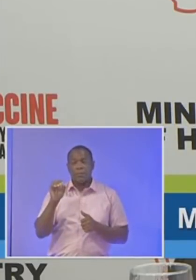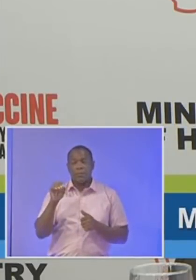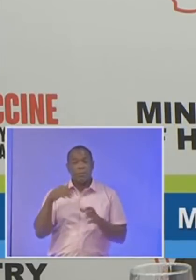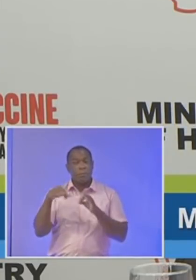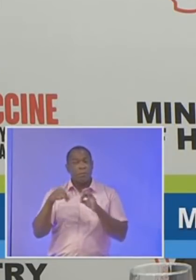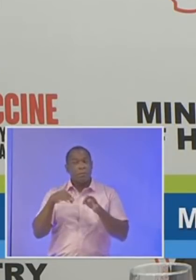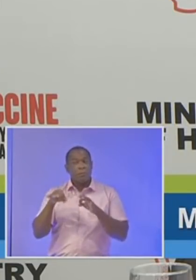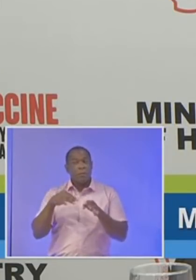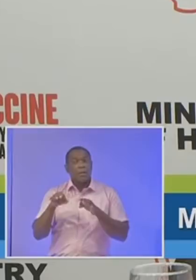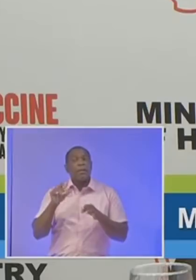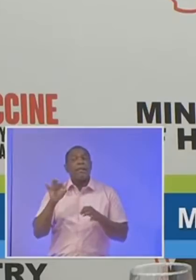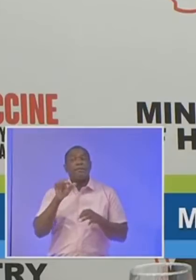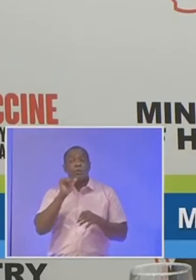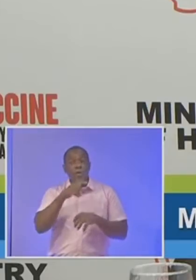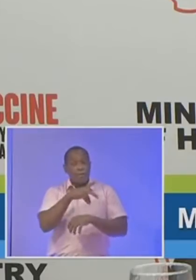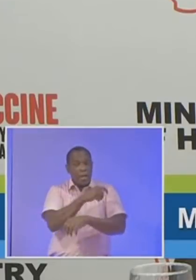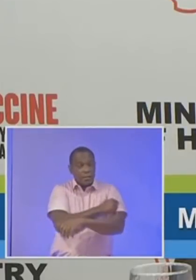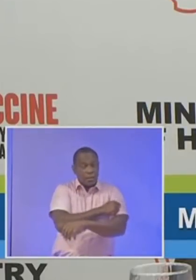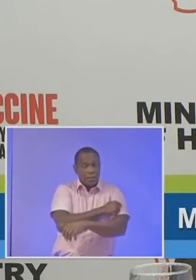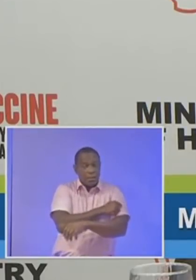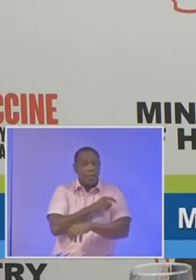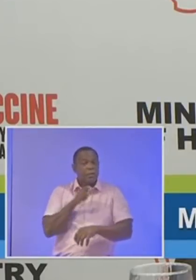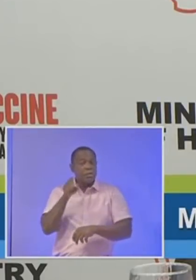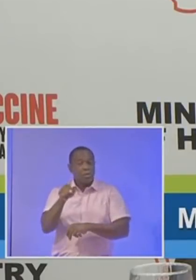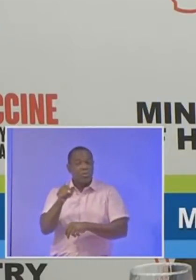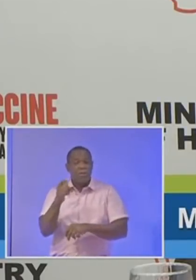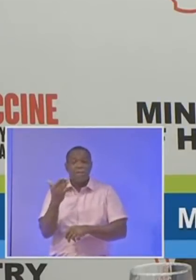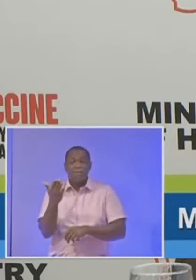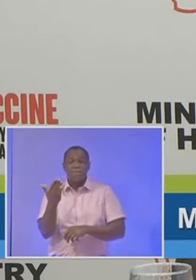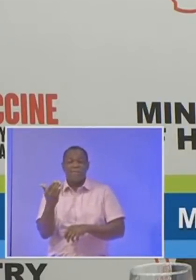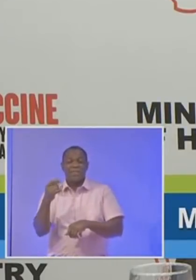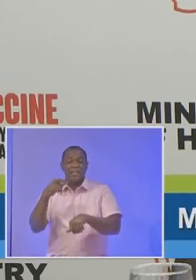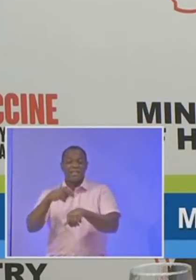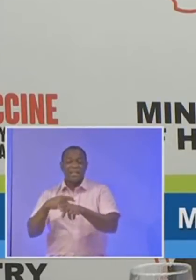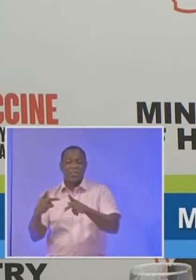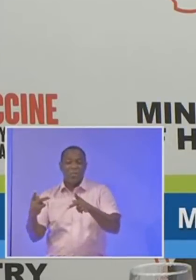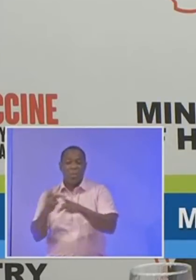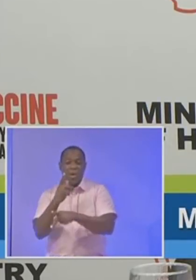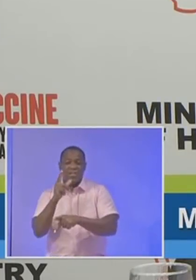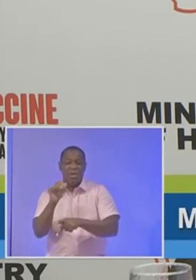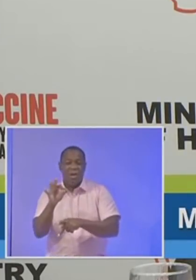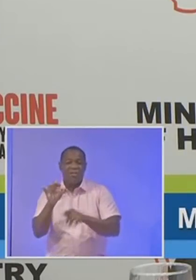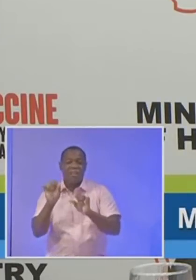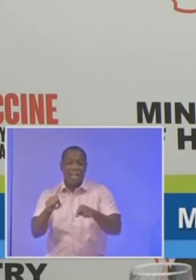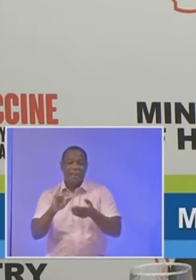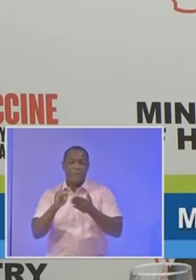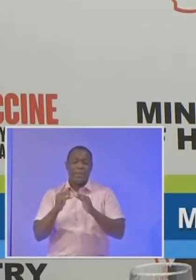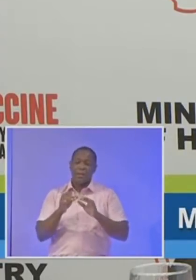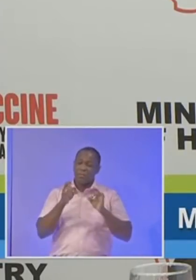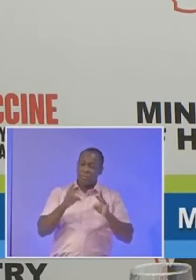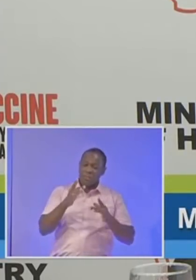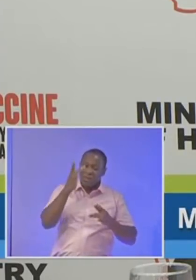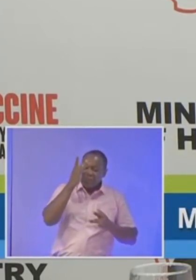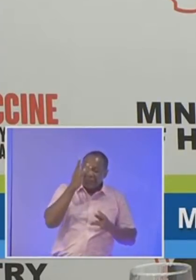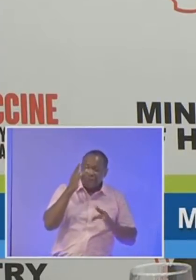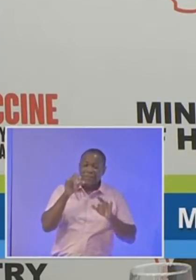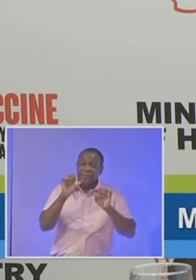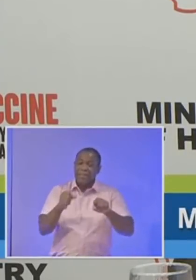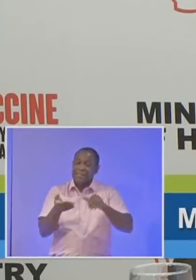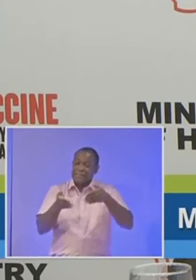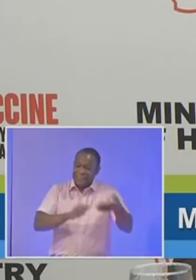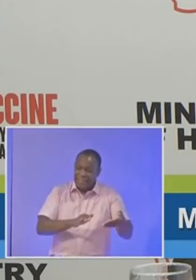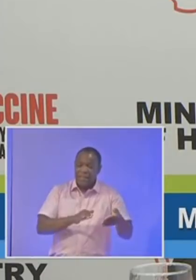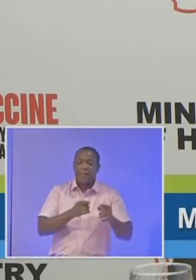greater chance of dying if you are unvaccinated. So think about it. If we record 15 deaths in a